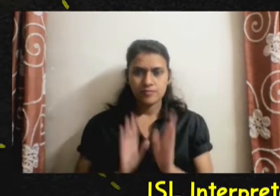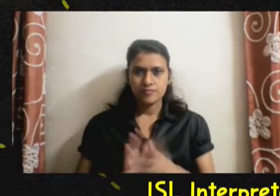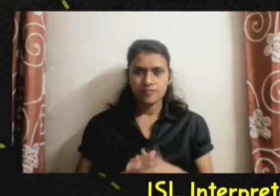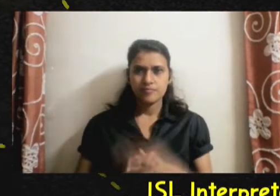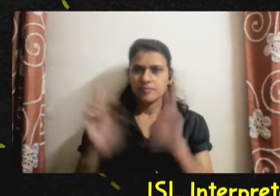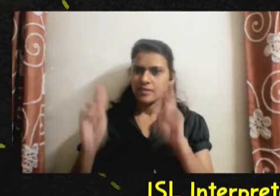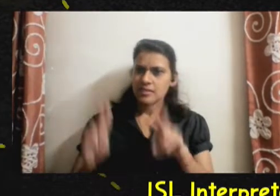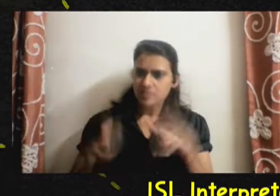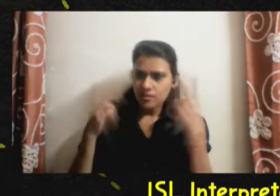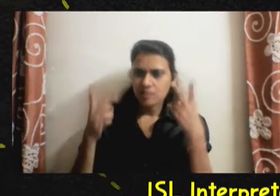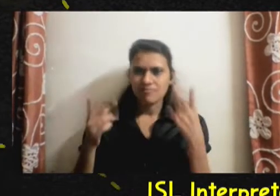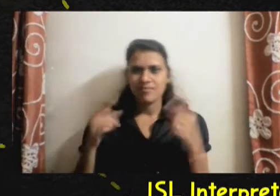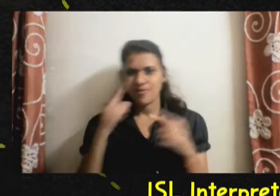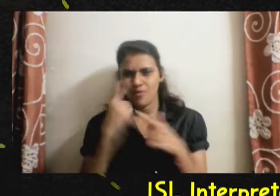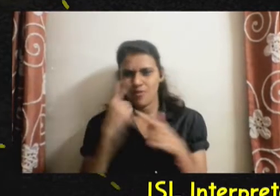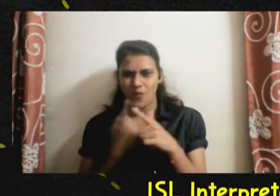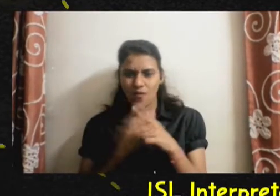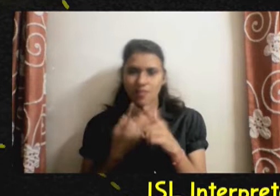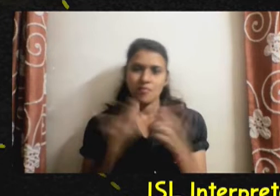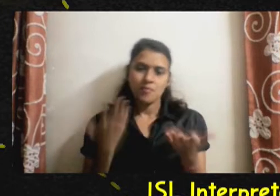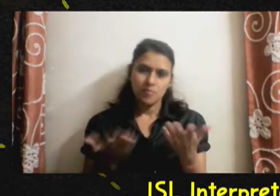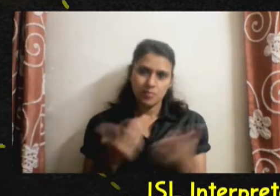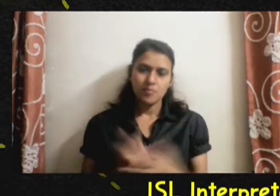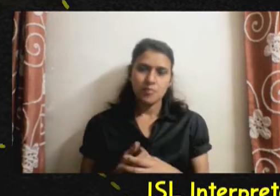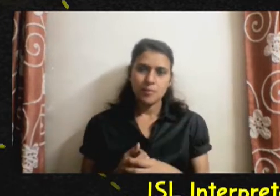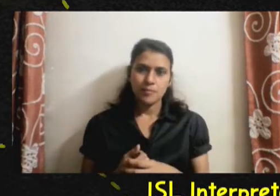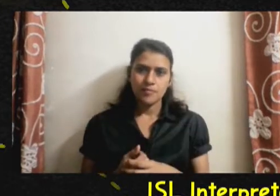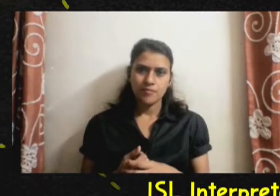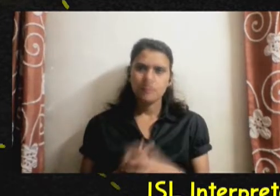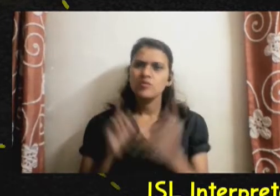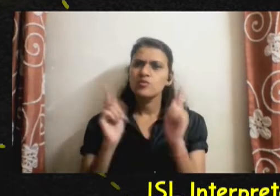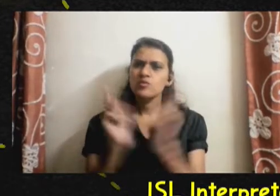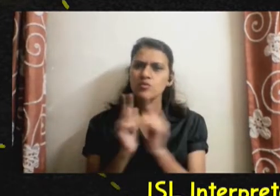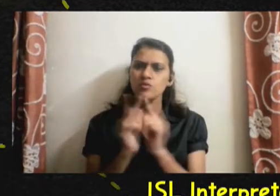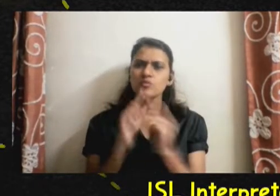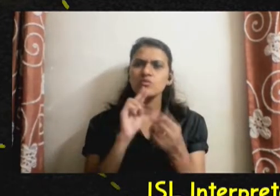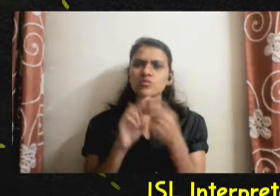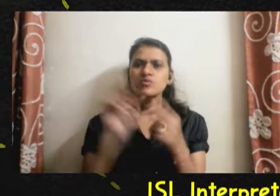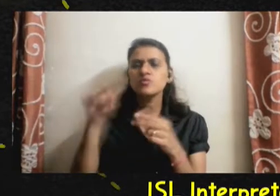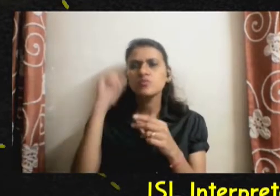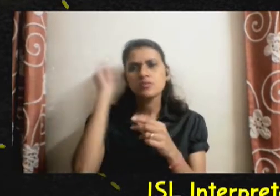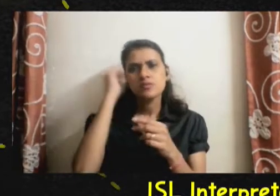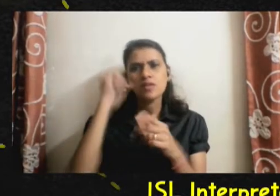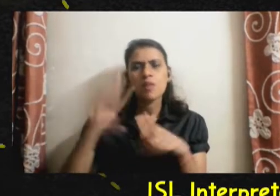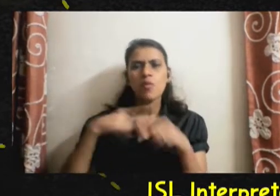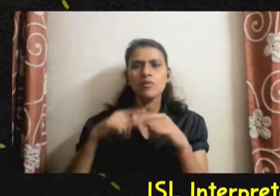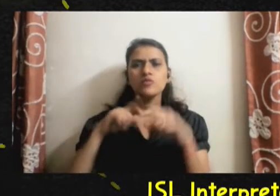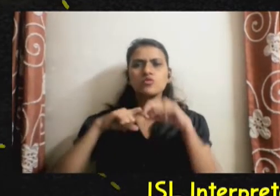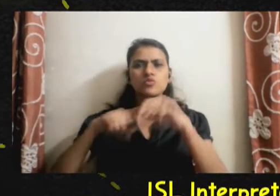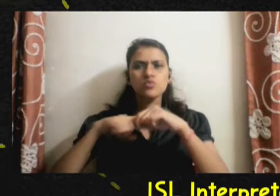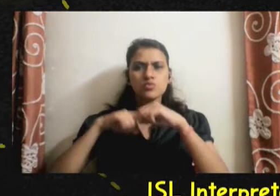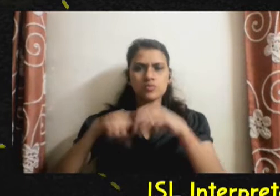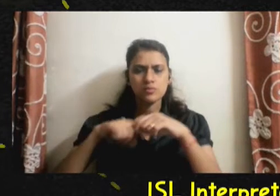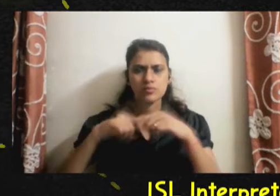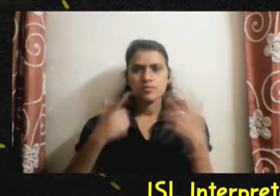and naughty and mischievous as it may be. So could you speak a little bit about how you've been thinking about these questions in terms of politics and